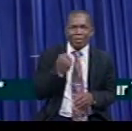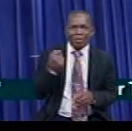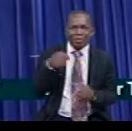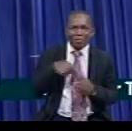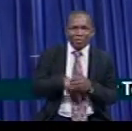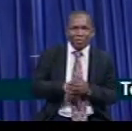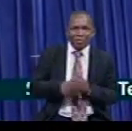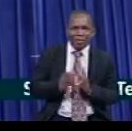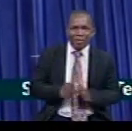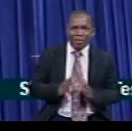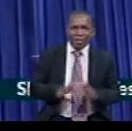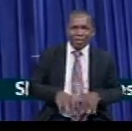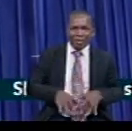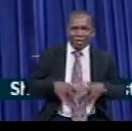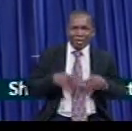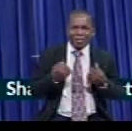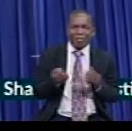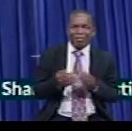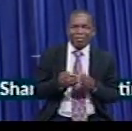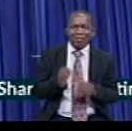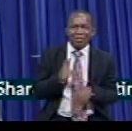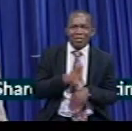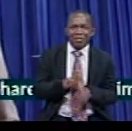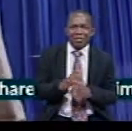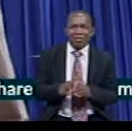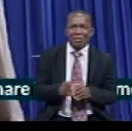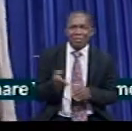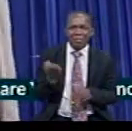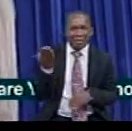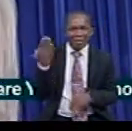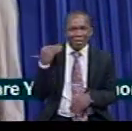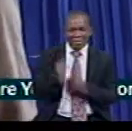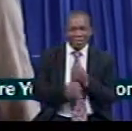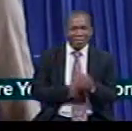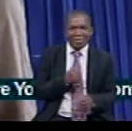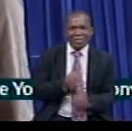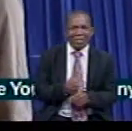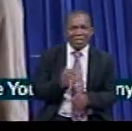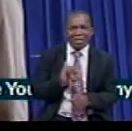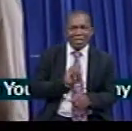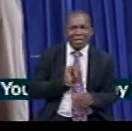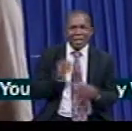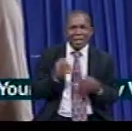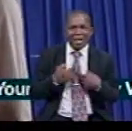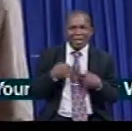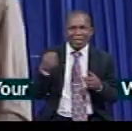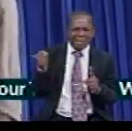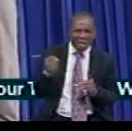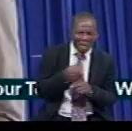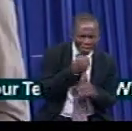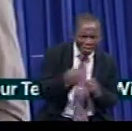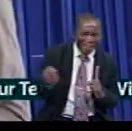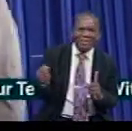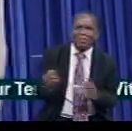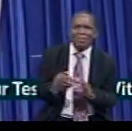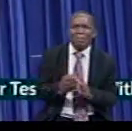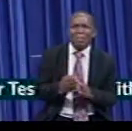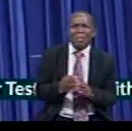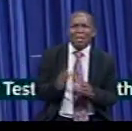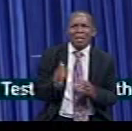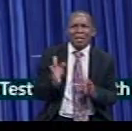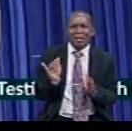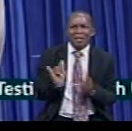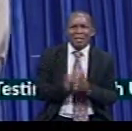Life. I came to join the Deeper Life last year, and I have an accident. I was riding the bicycle, and then the